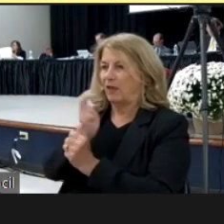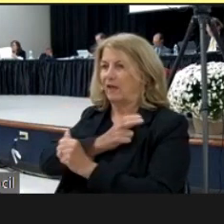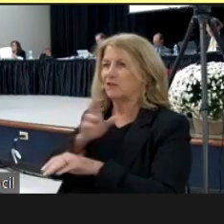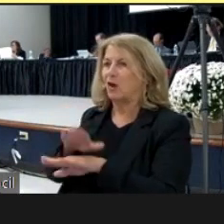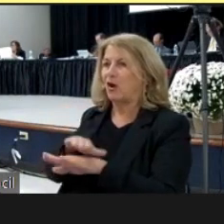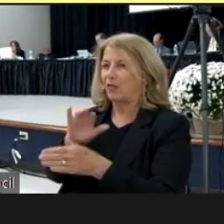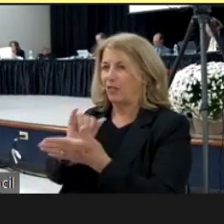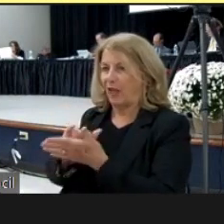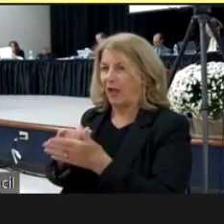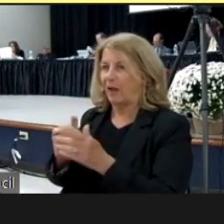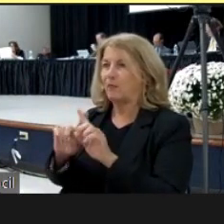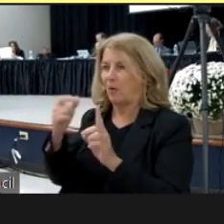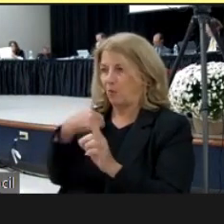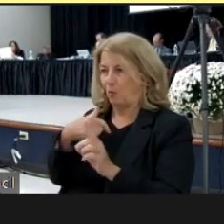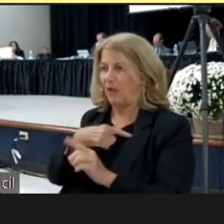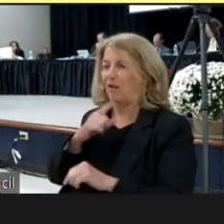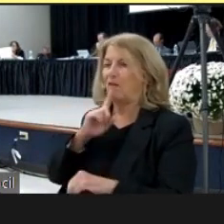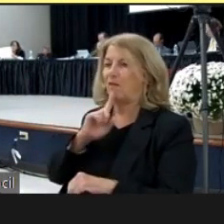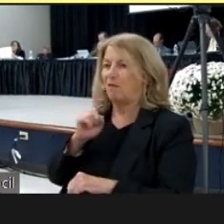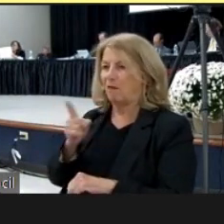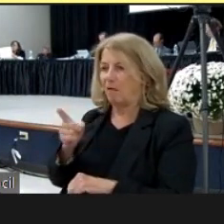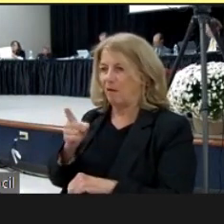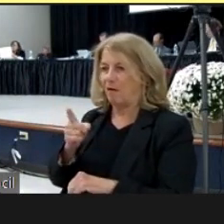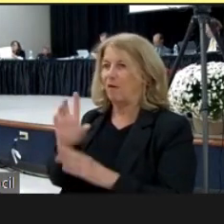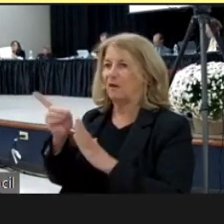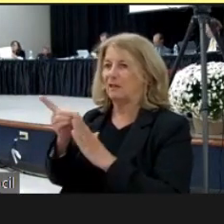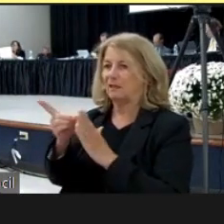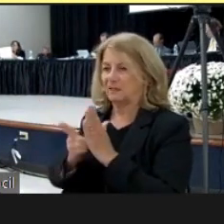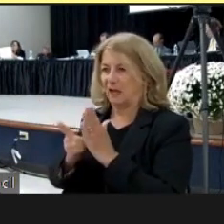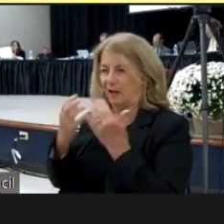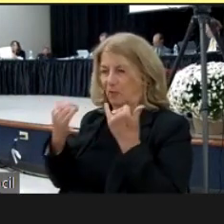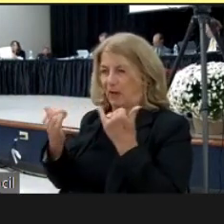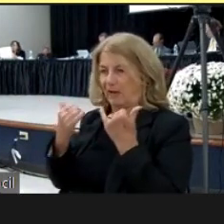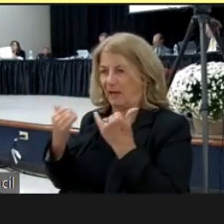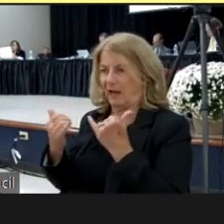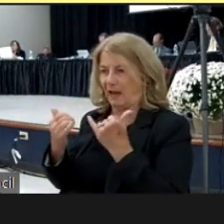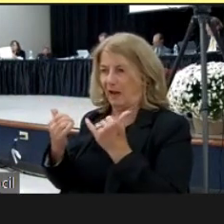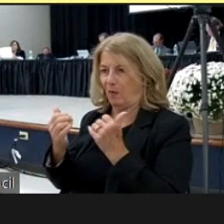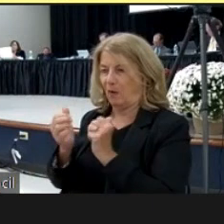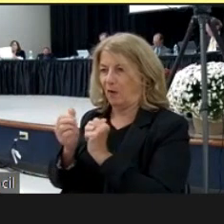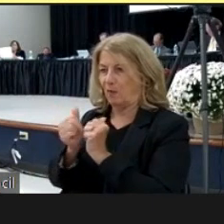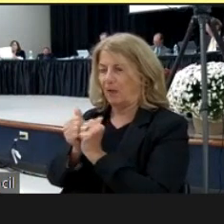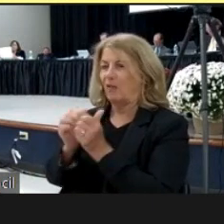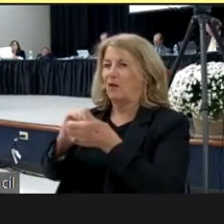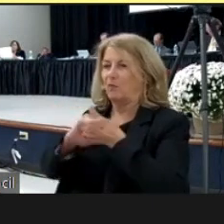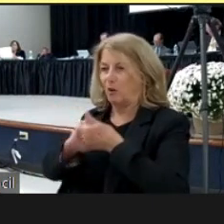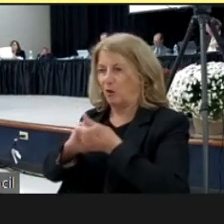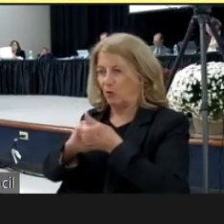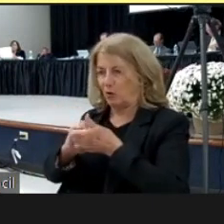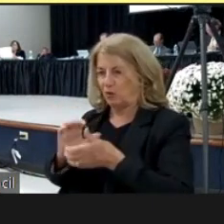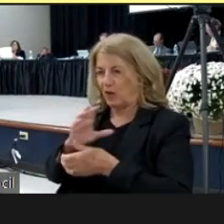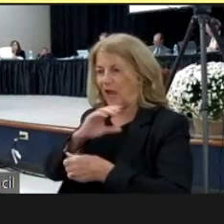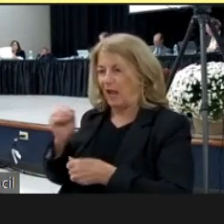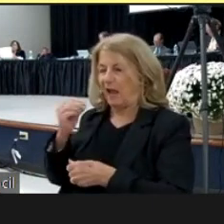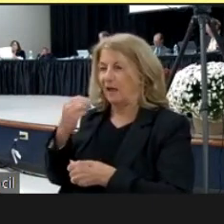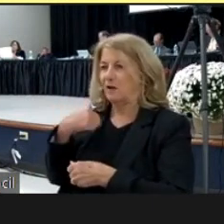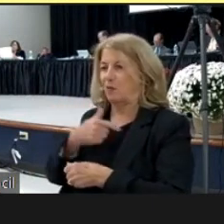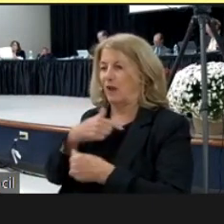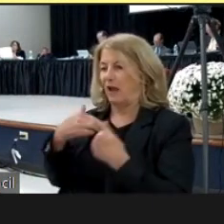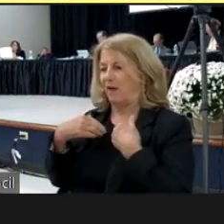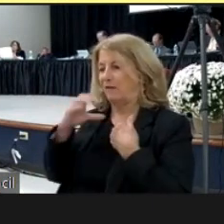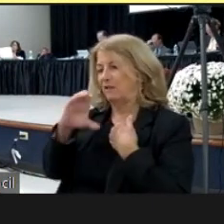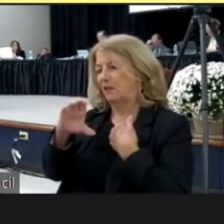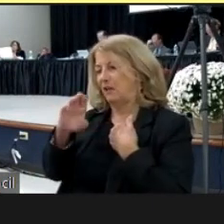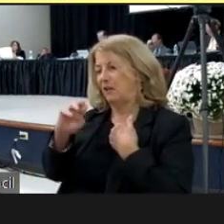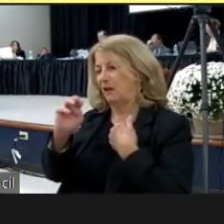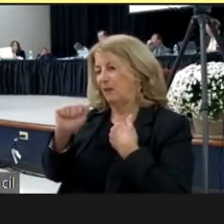We are under design right now with Walker Partners, and we have a CMAR